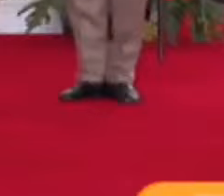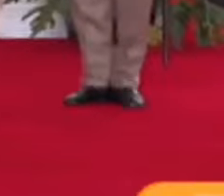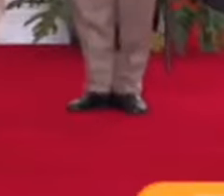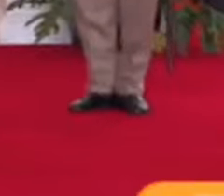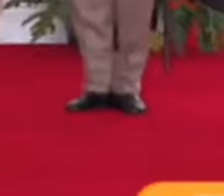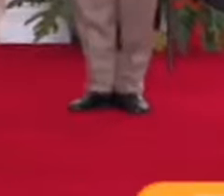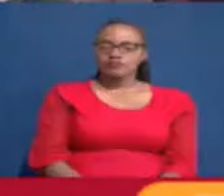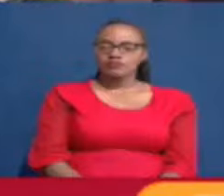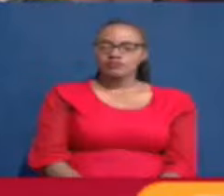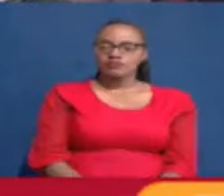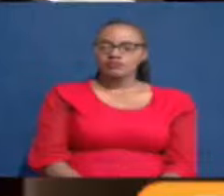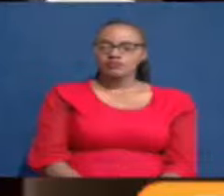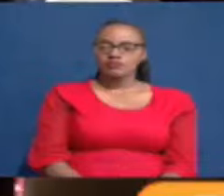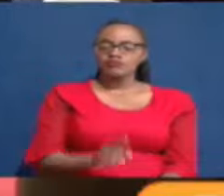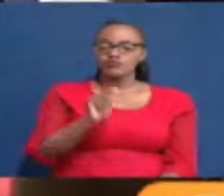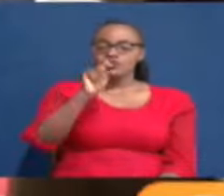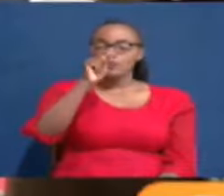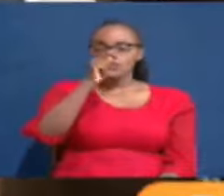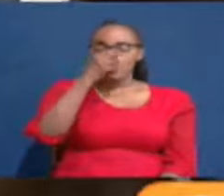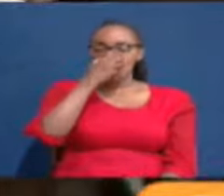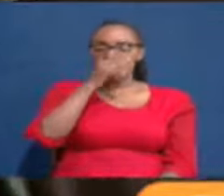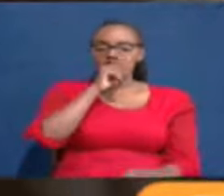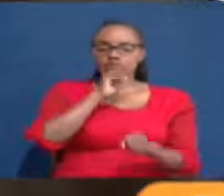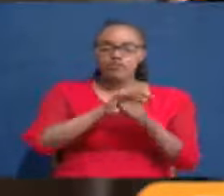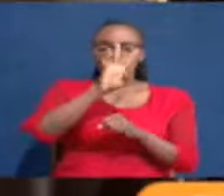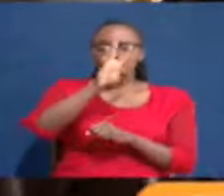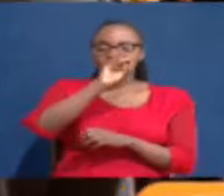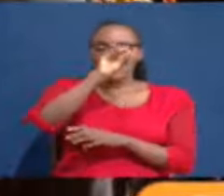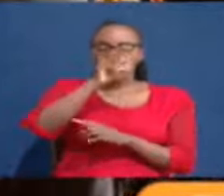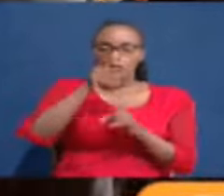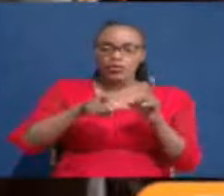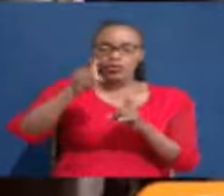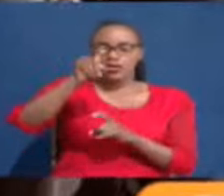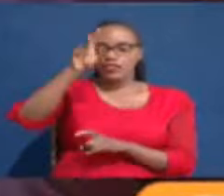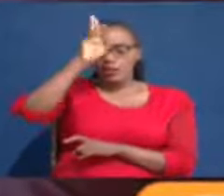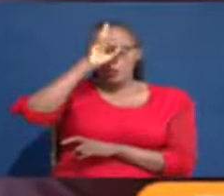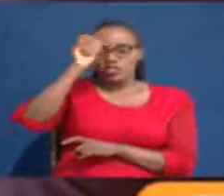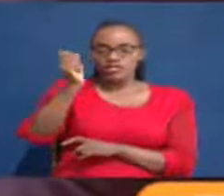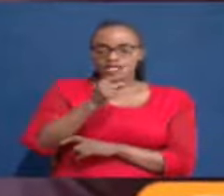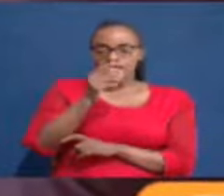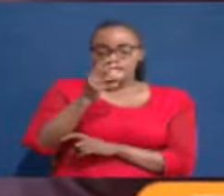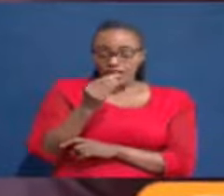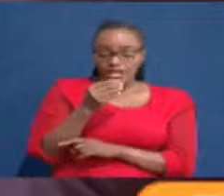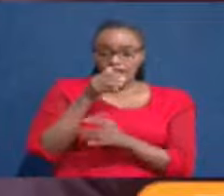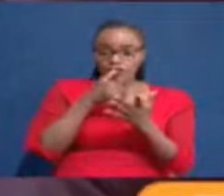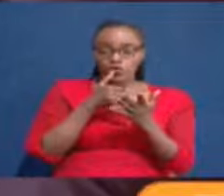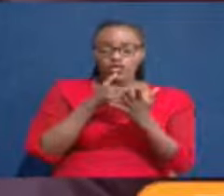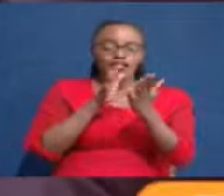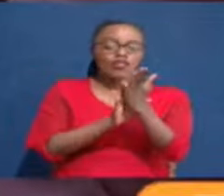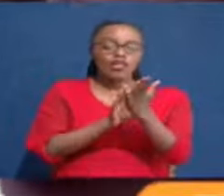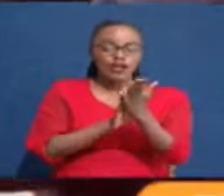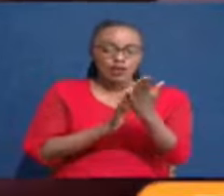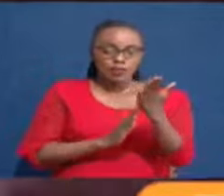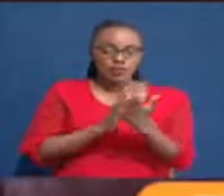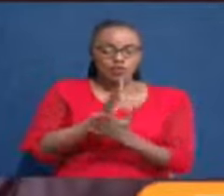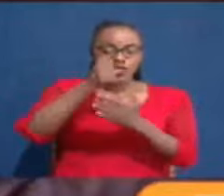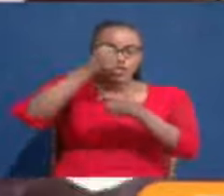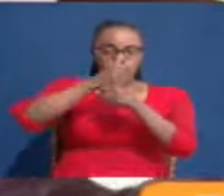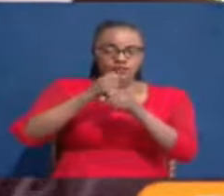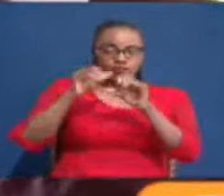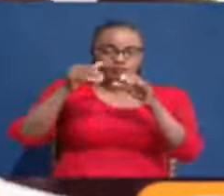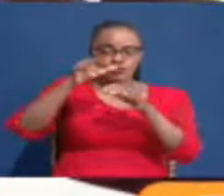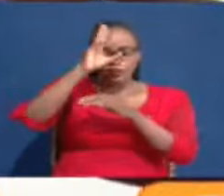last year, President Ruto pledged a 40% increment in police officers' salaries as part of recommendations by a task force